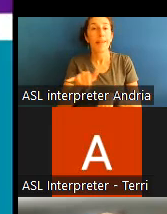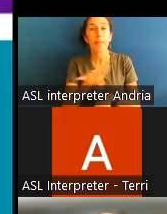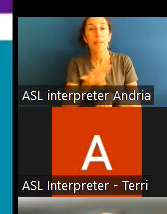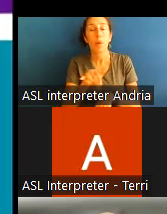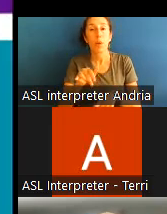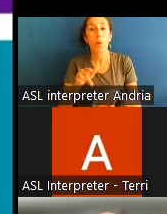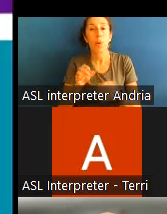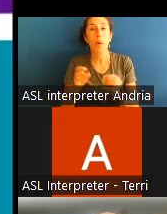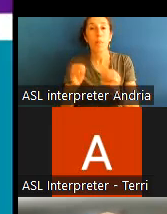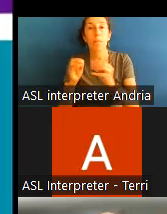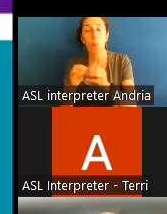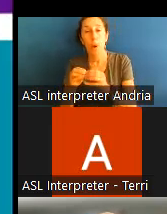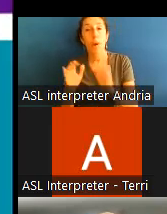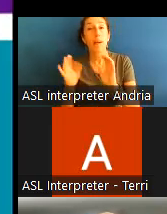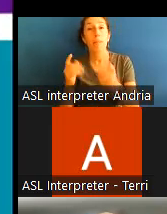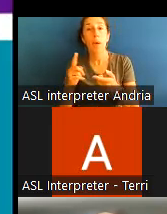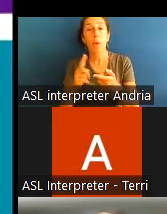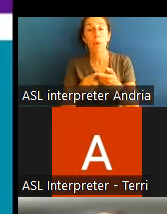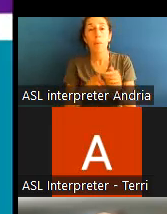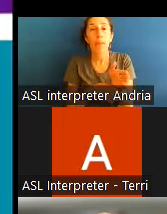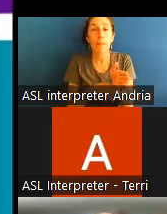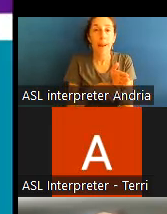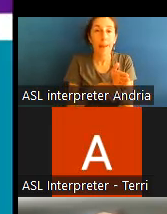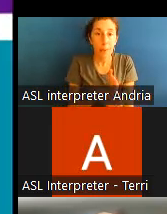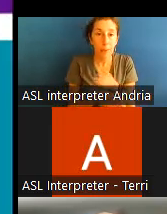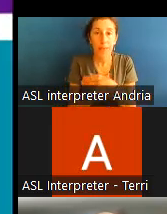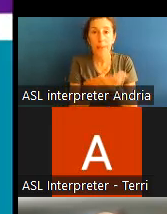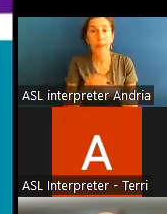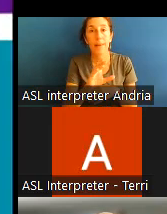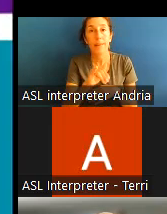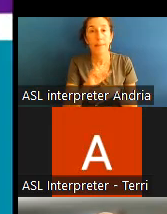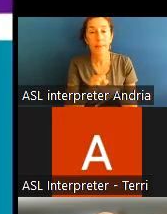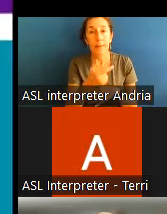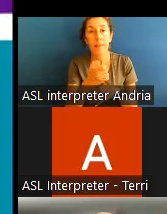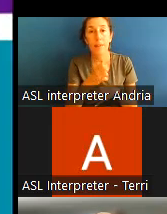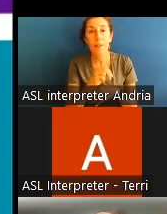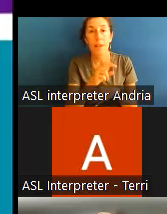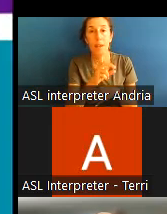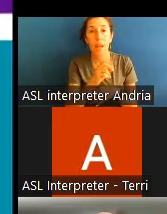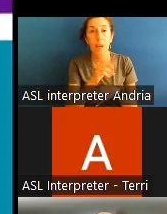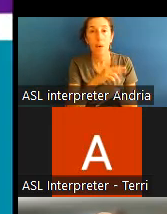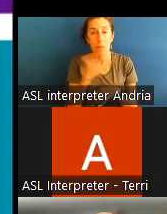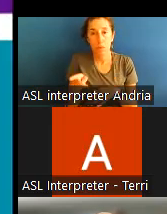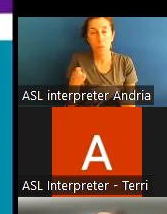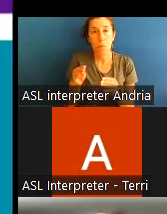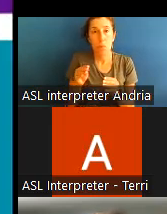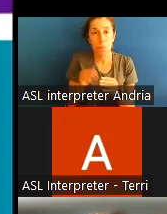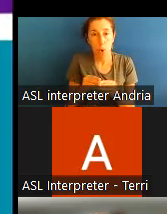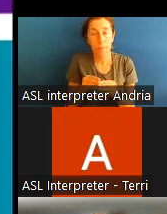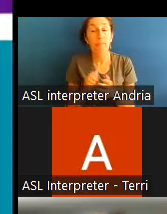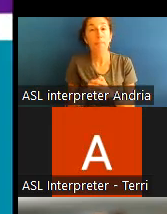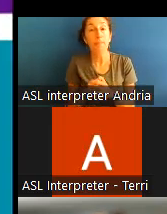and cisgender people. Lifetime IPV among transgender people from studies range is